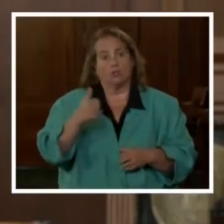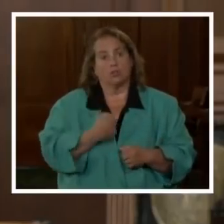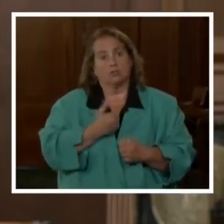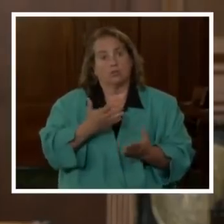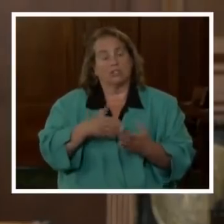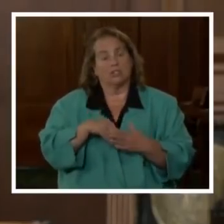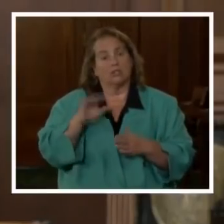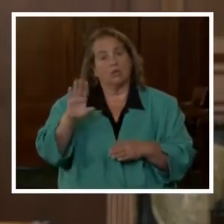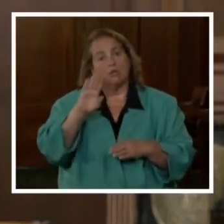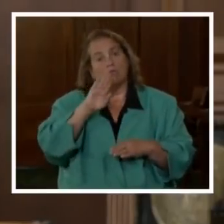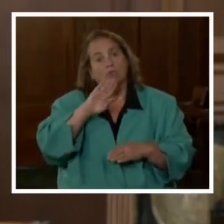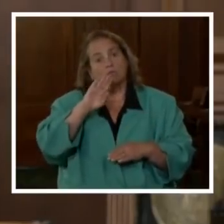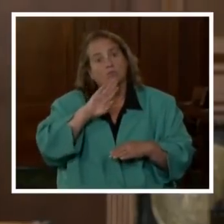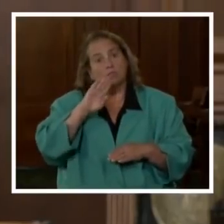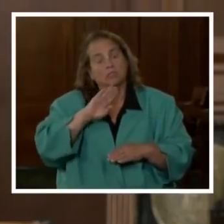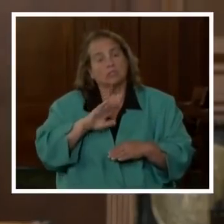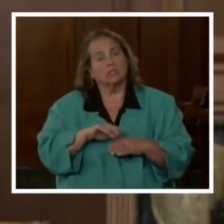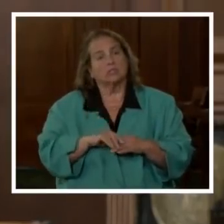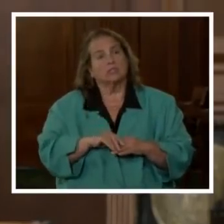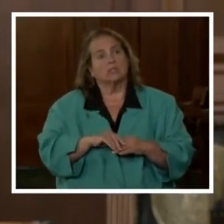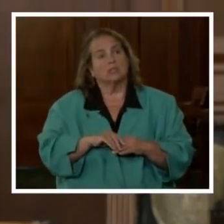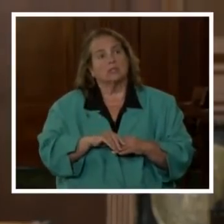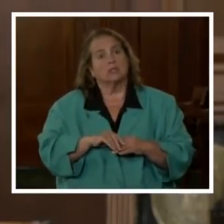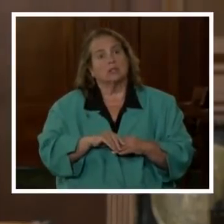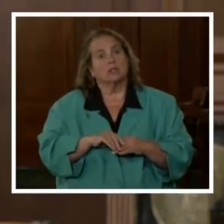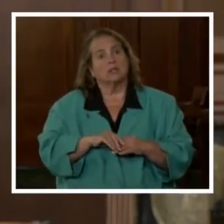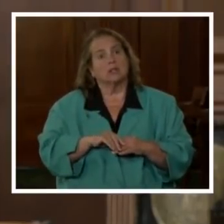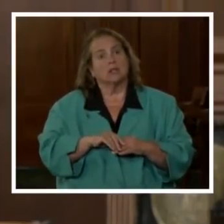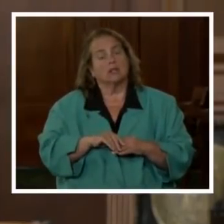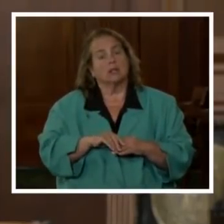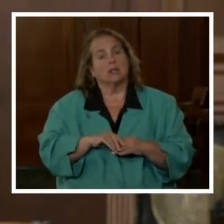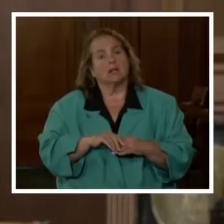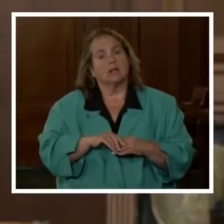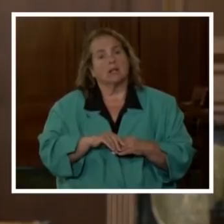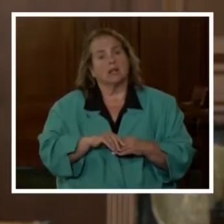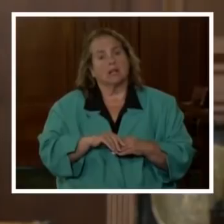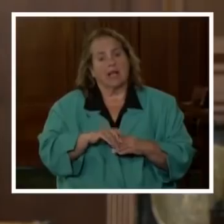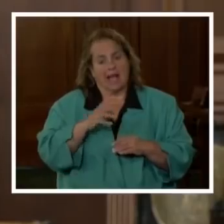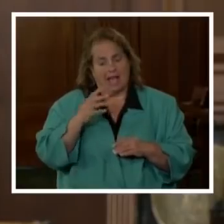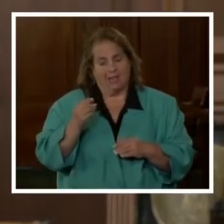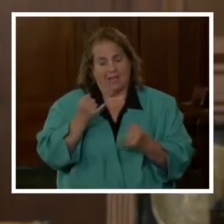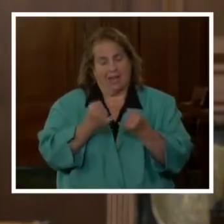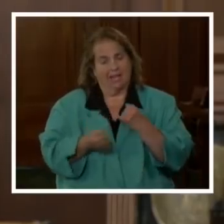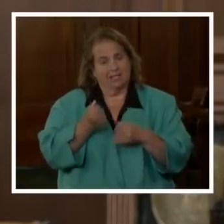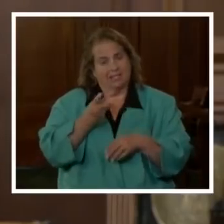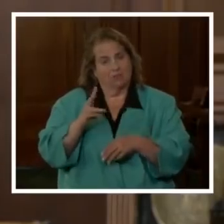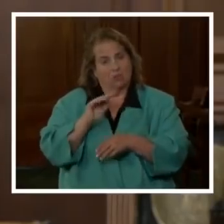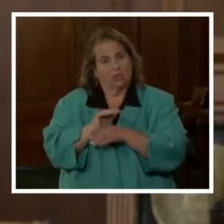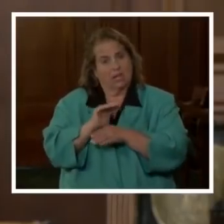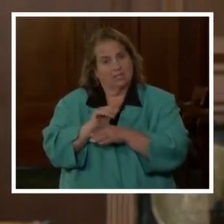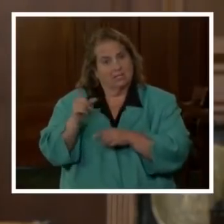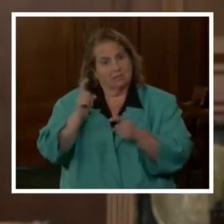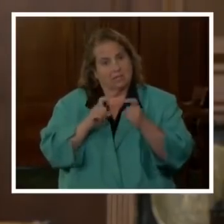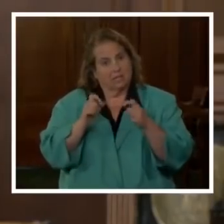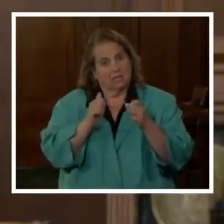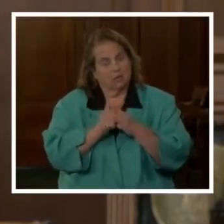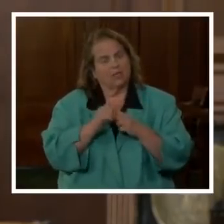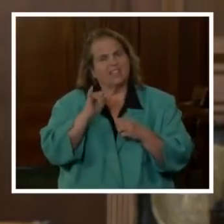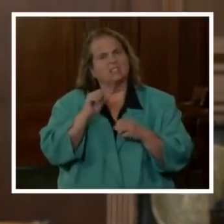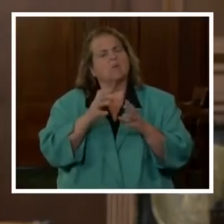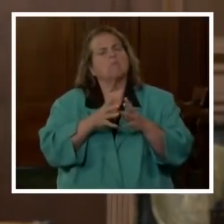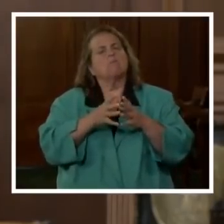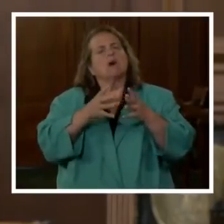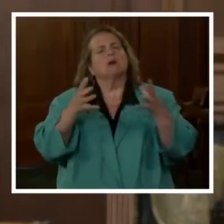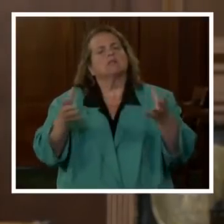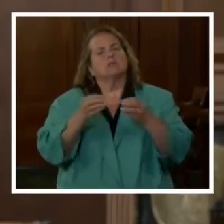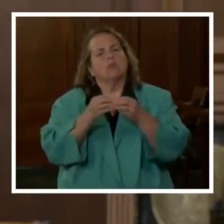their frustration in Louisville the last several nights have been dealing with is so much